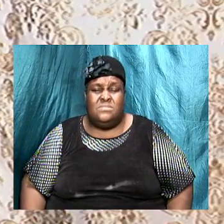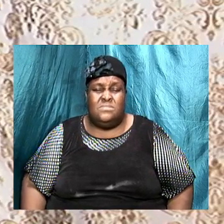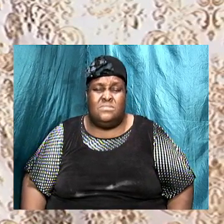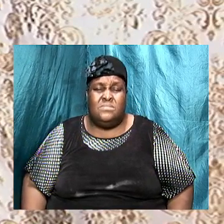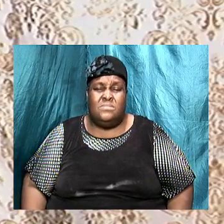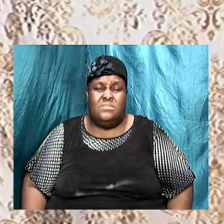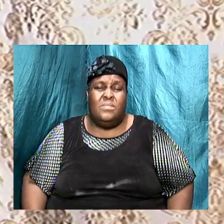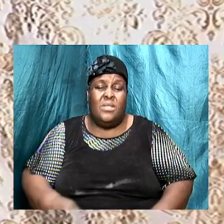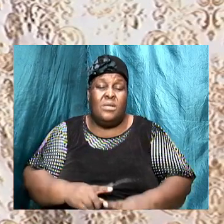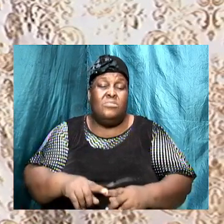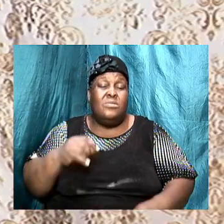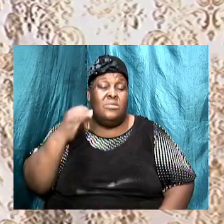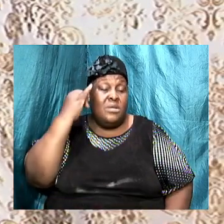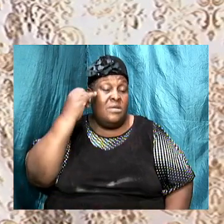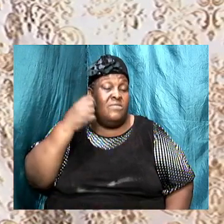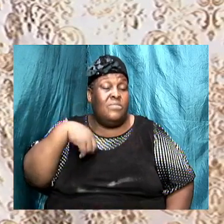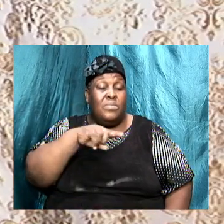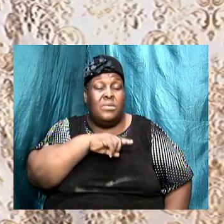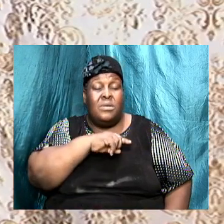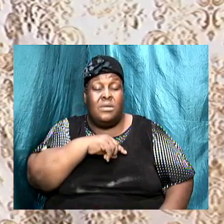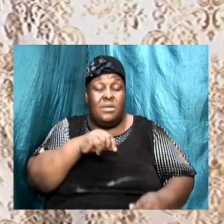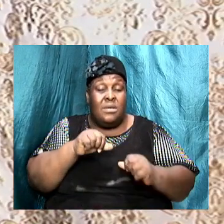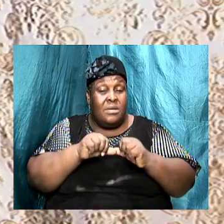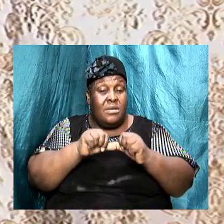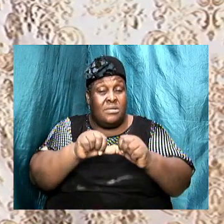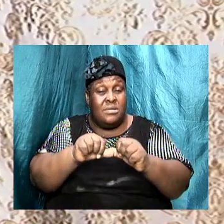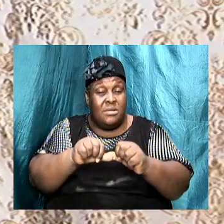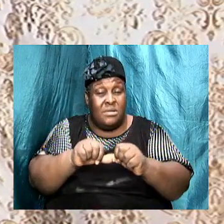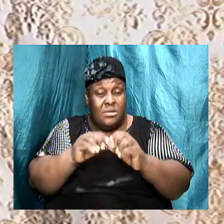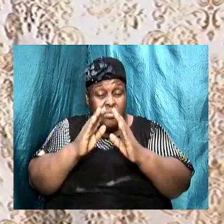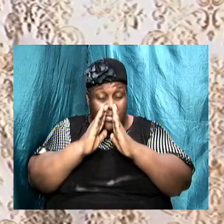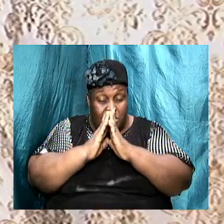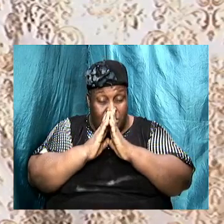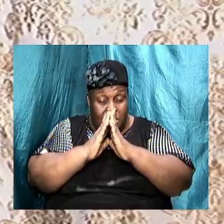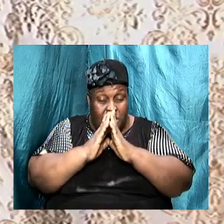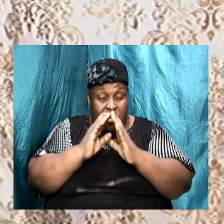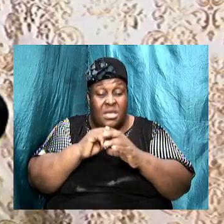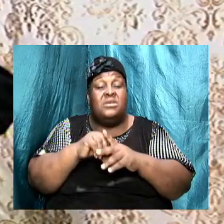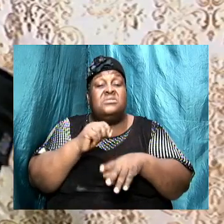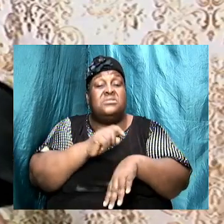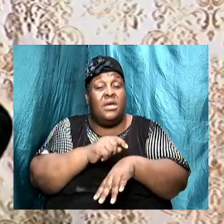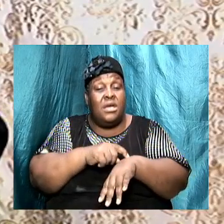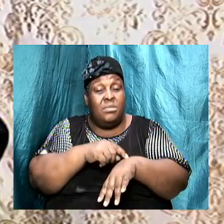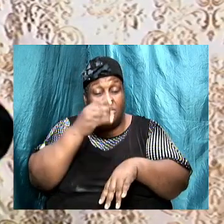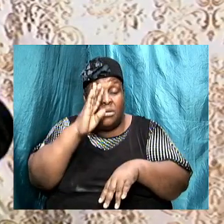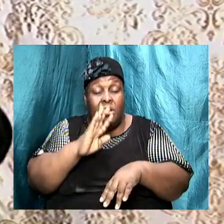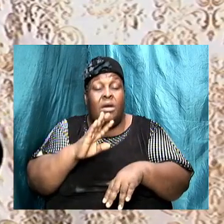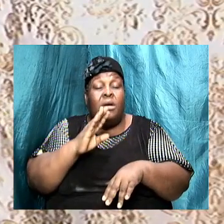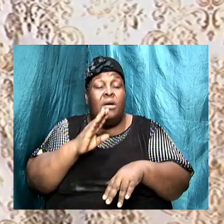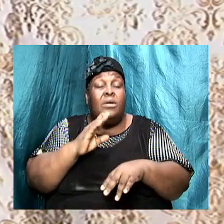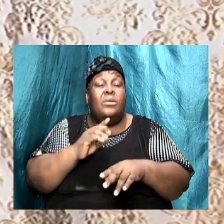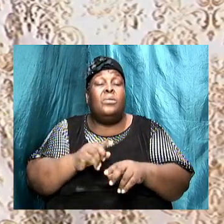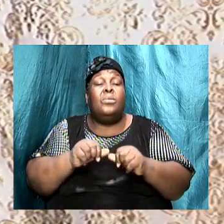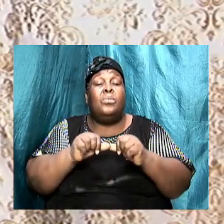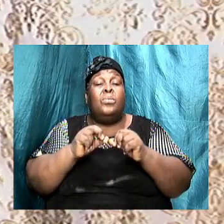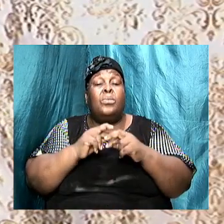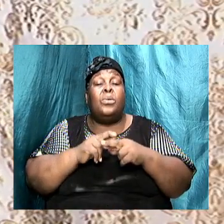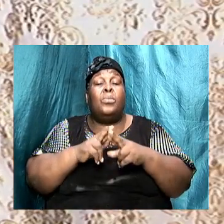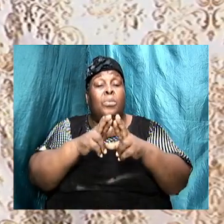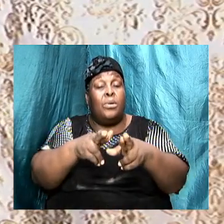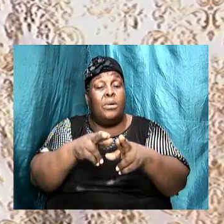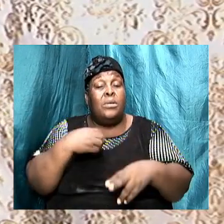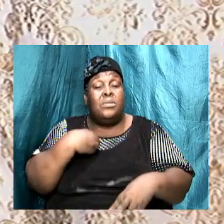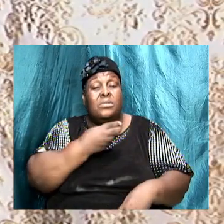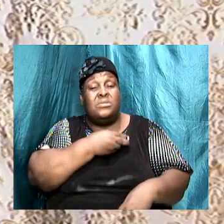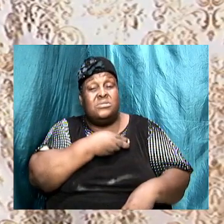But if we continue to seek him, in due season he will reward us, just as how